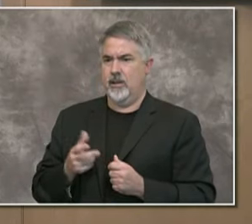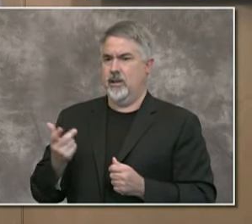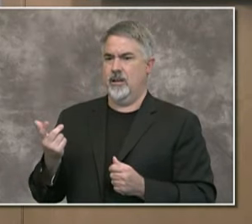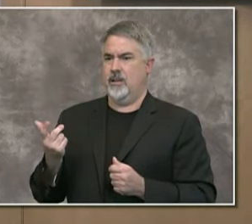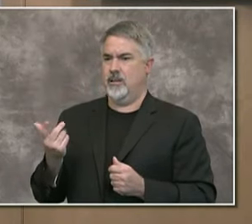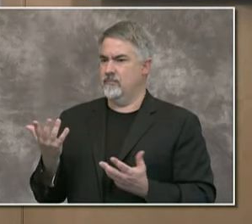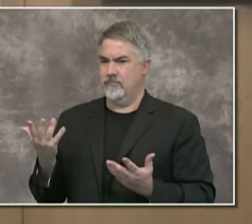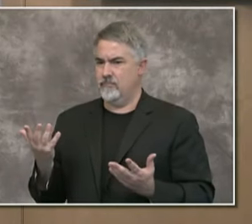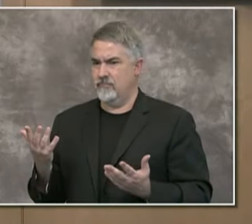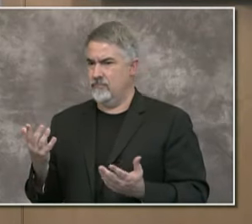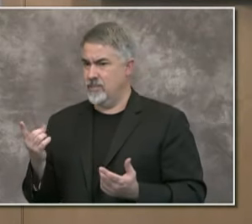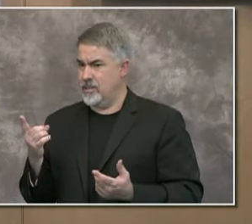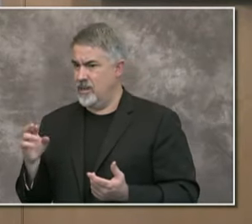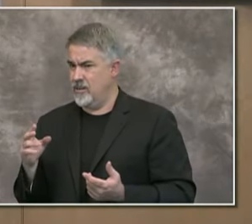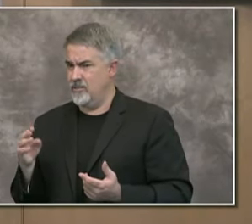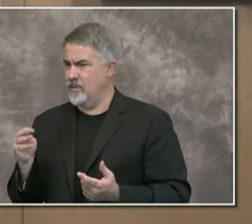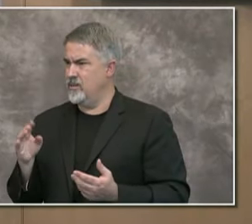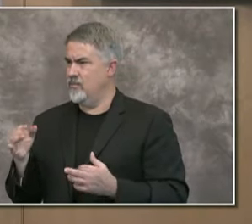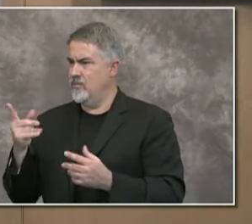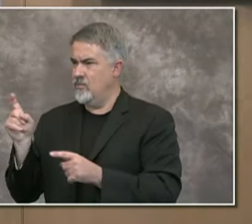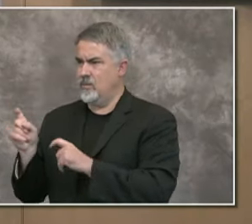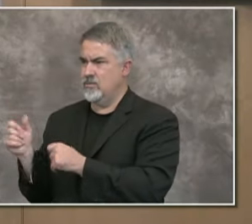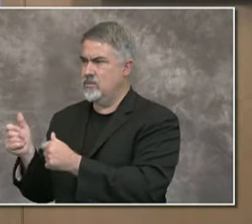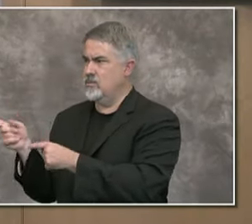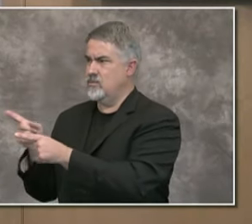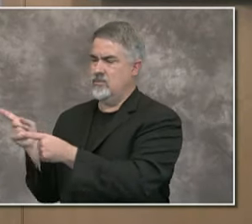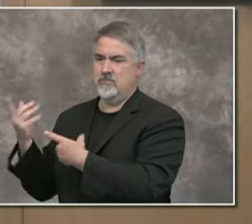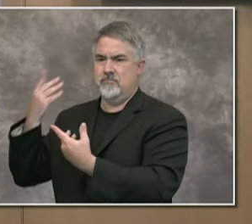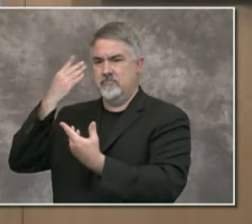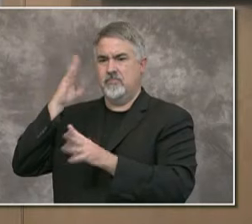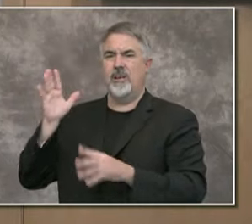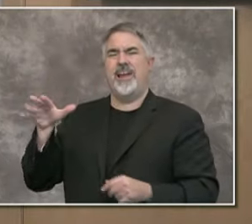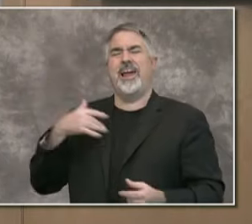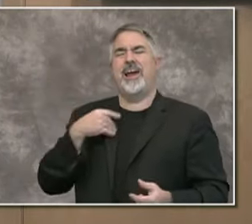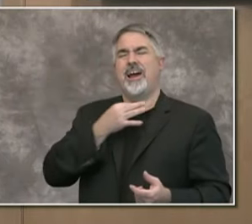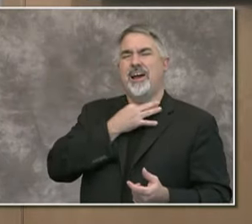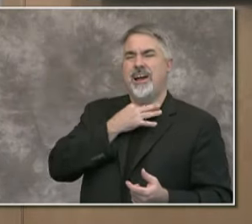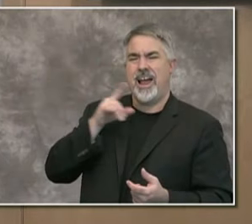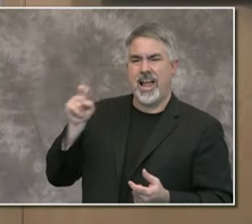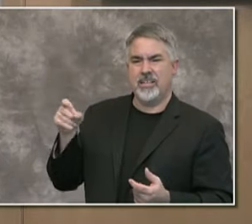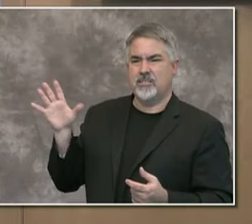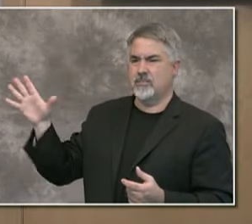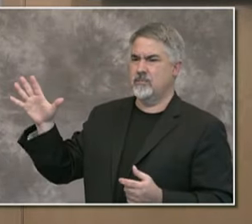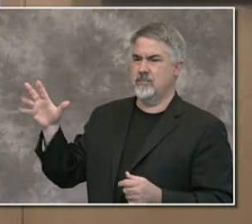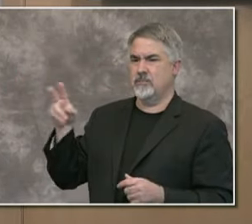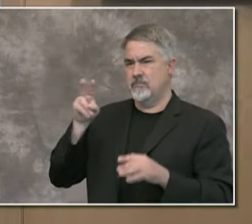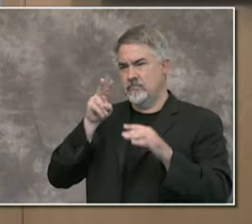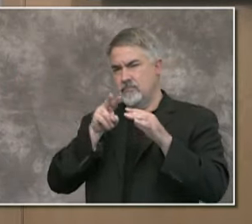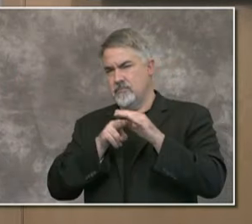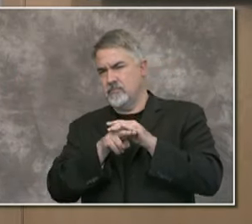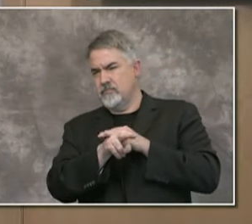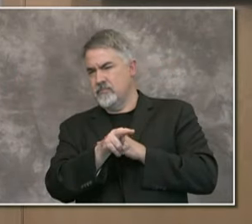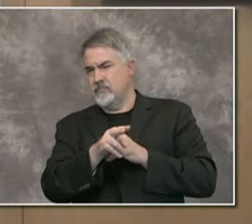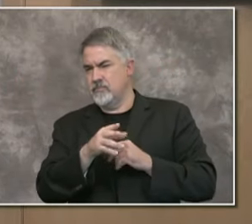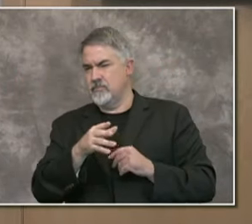there today or not, but if he is, I'd love to get like an epidemiological perspective on this question.